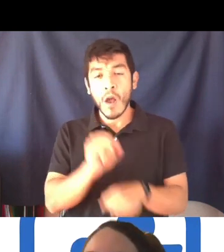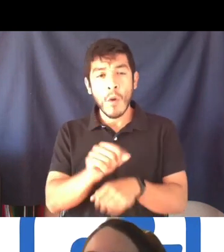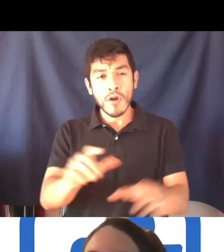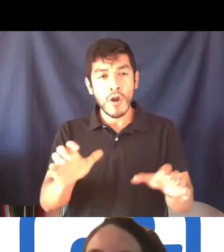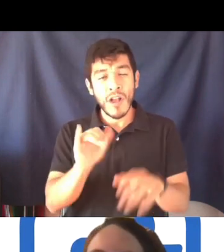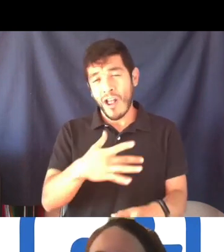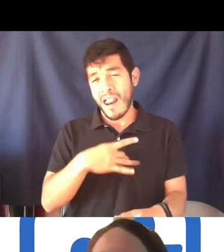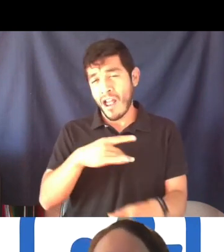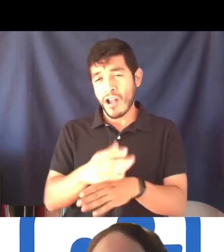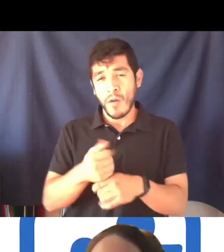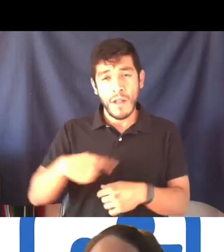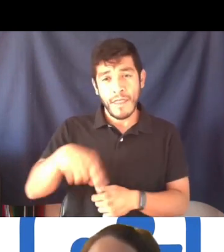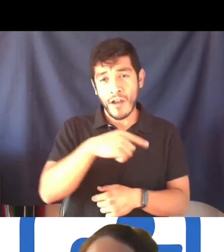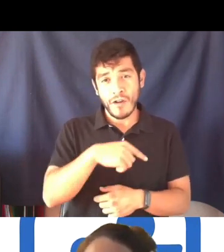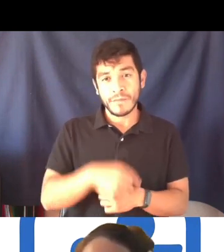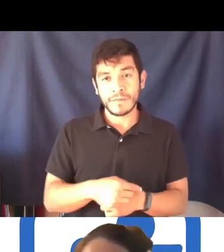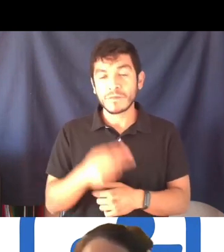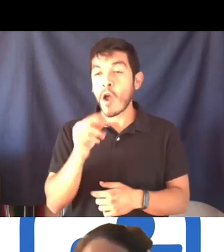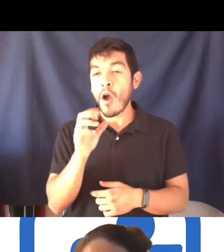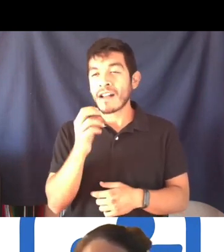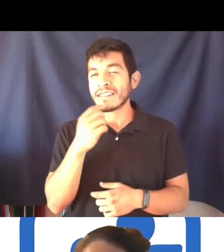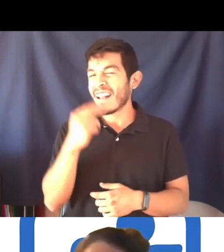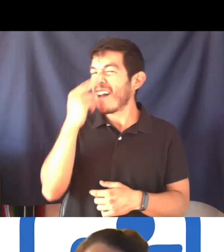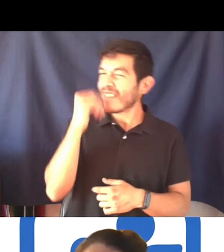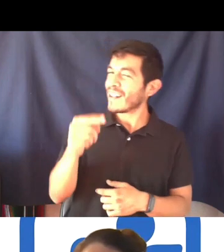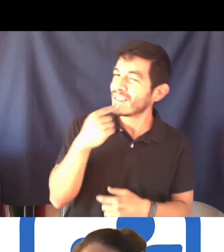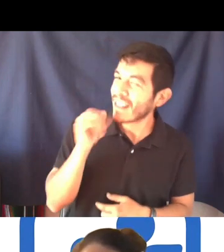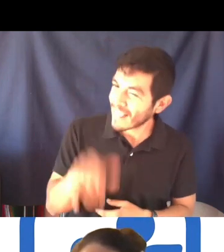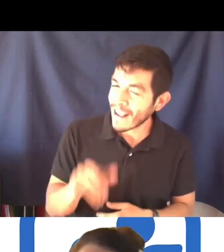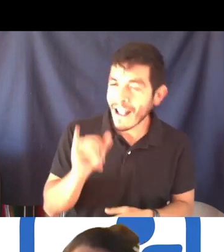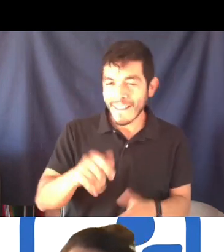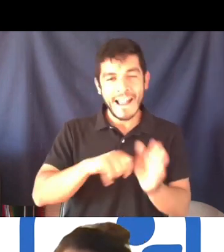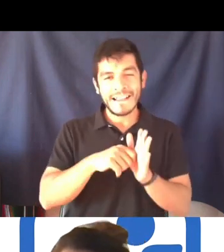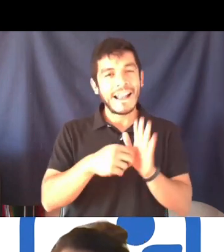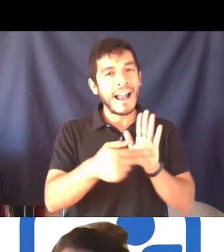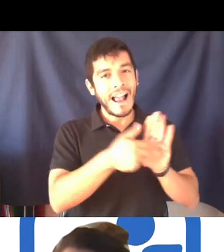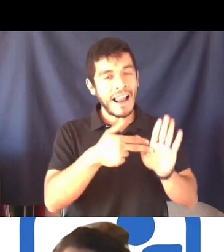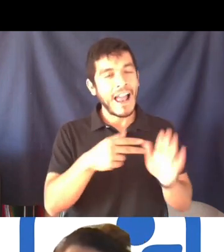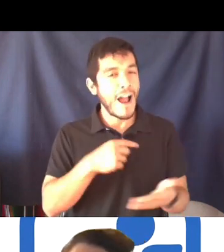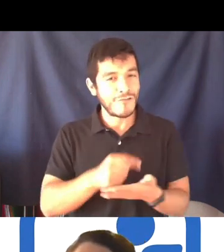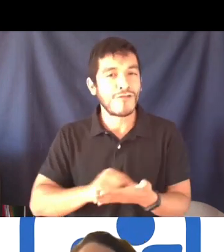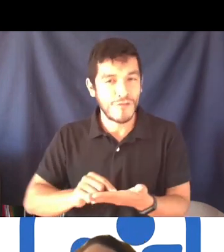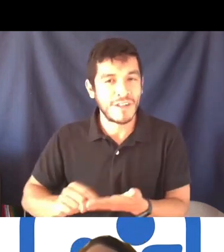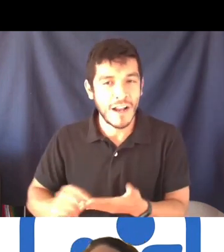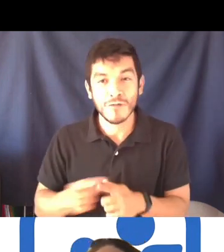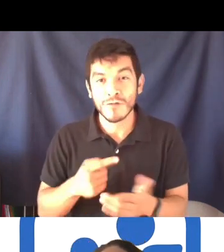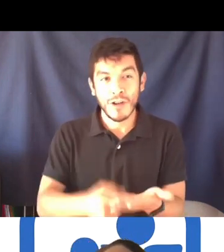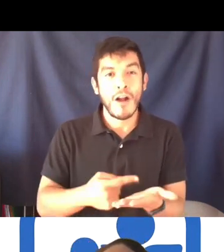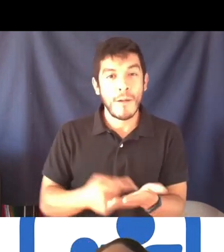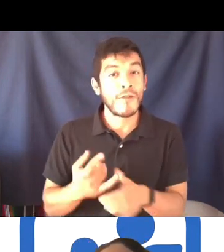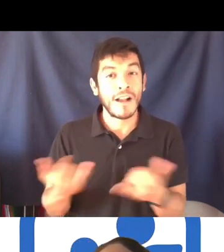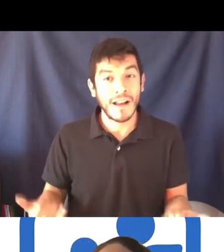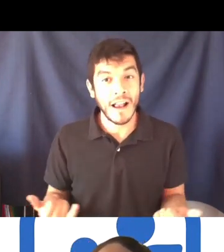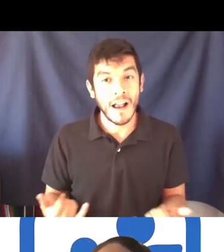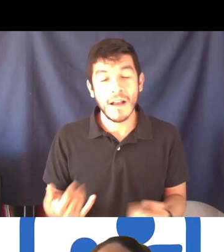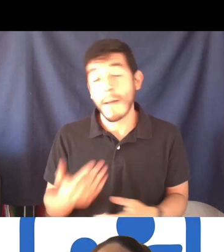those areas? It's funny you say that, Derek. Those were some of the key highlight points I wrote down to talk about, is